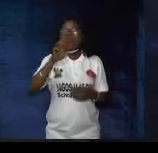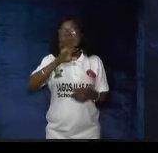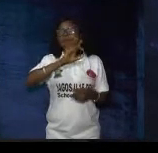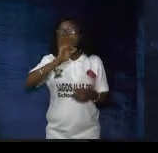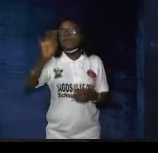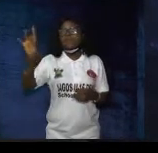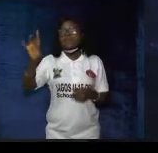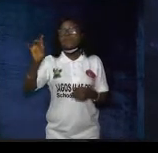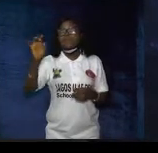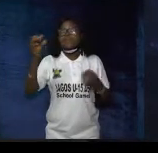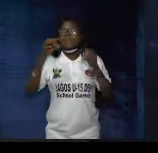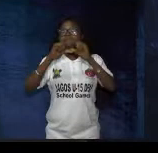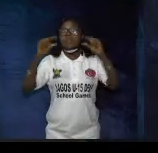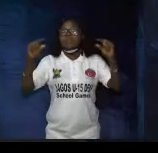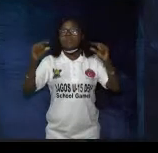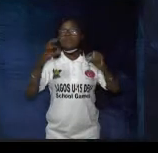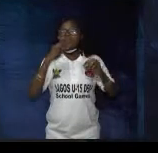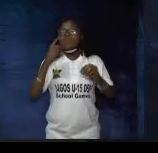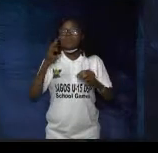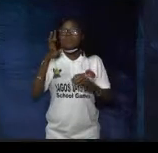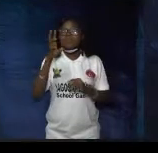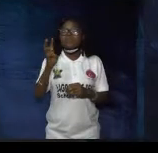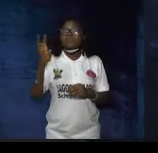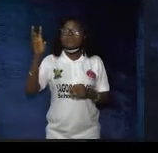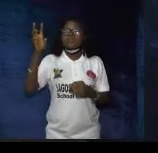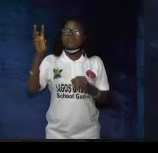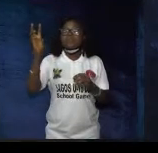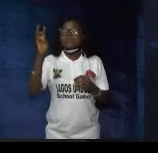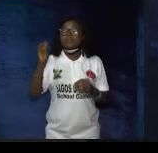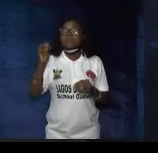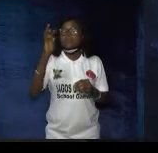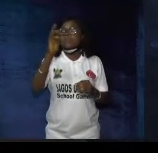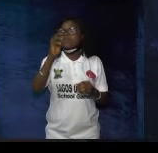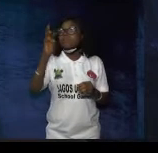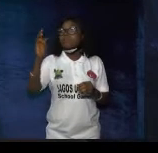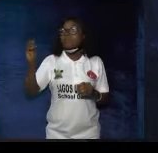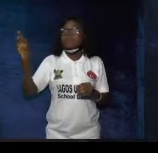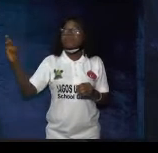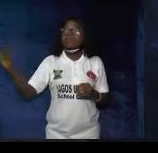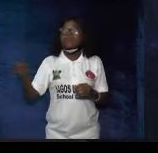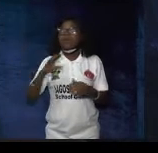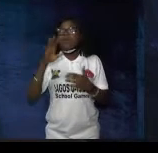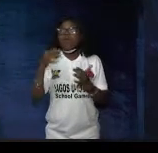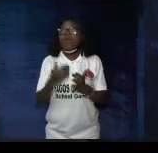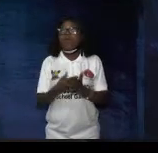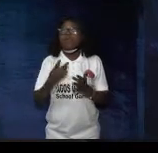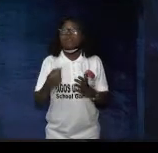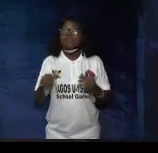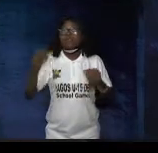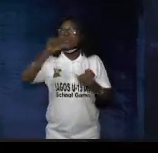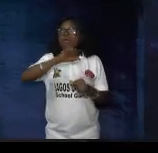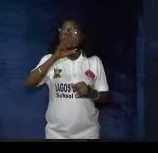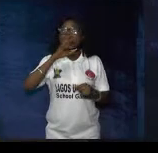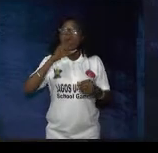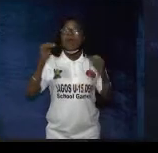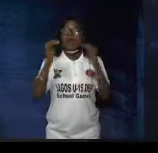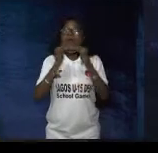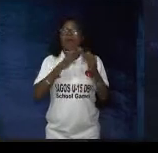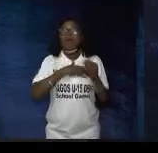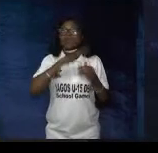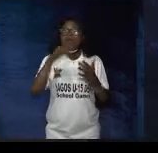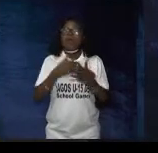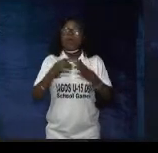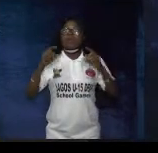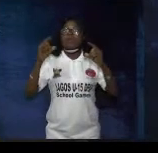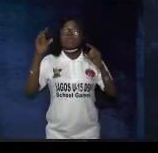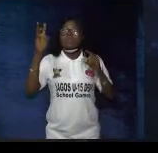to 180 degrees, if I divide it into 3 equal parts, I'll get 60 here, 60 here, and 60 here. So